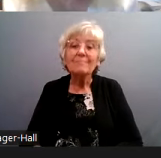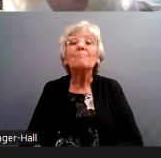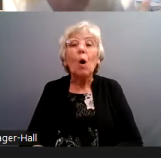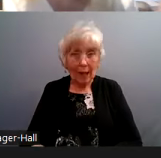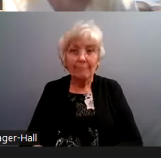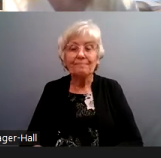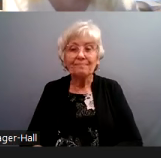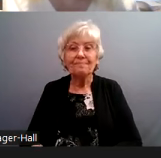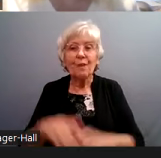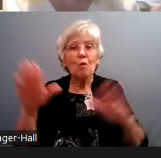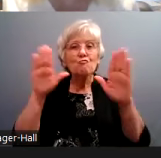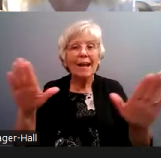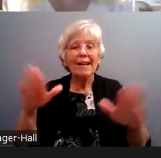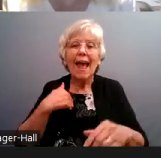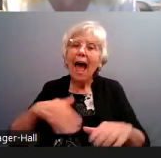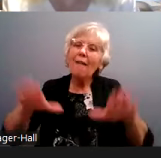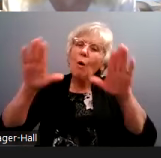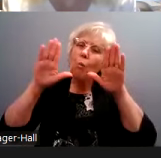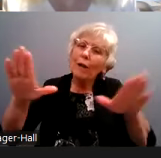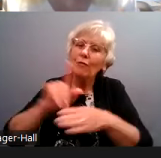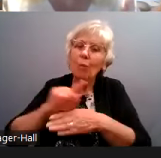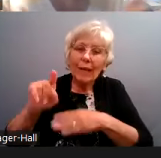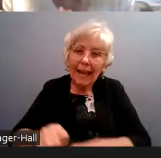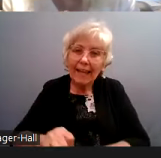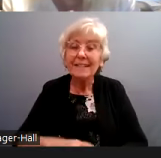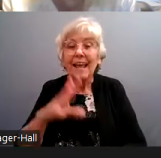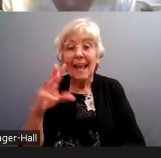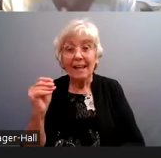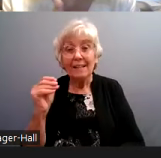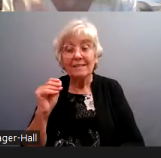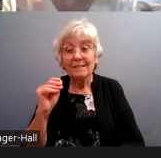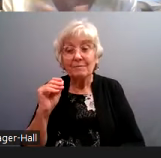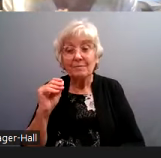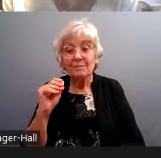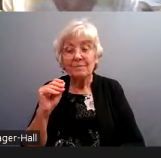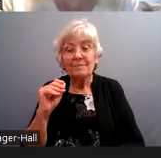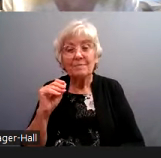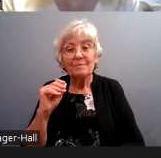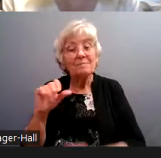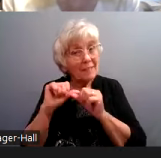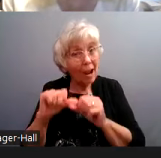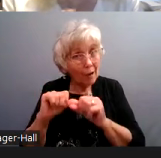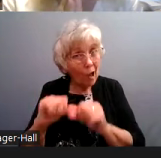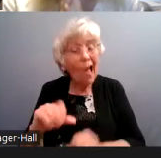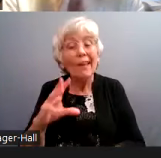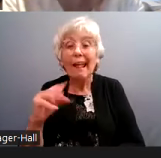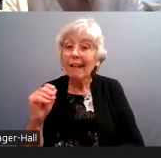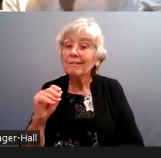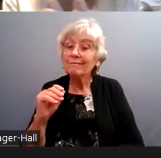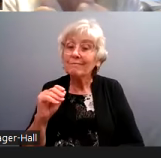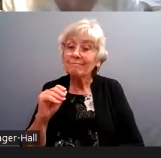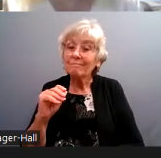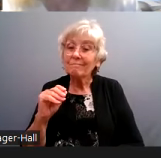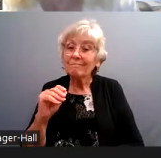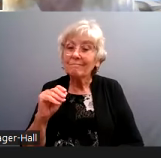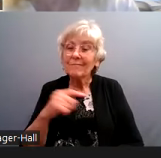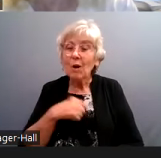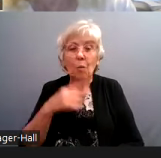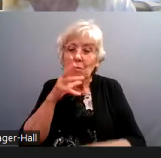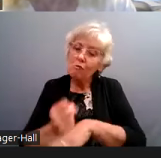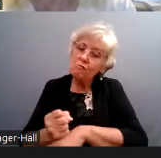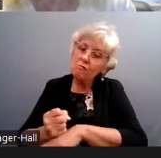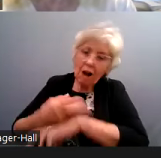Okay, well then great. Everyone have a fabulous weekend, and carry on, and let's conquer the